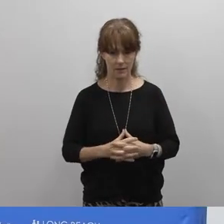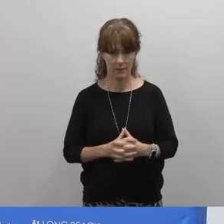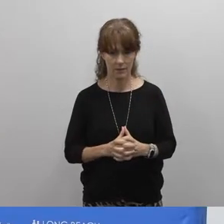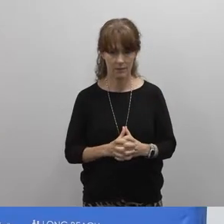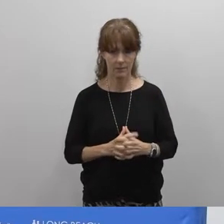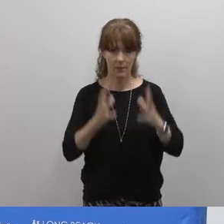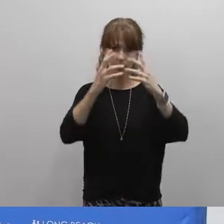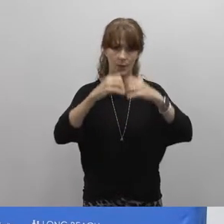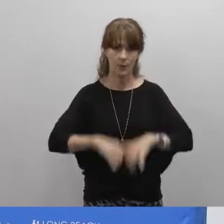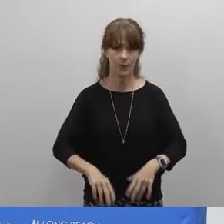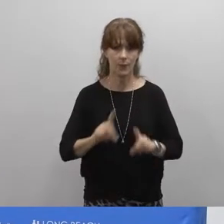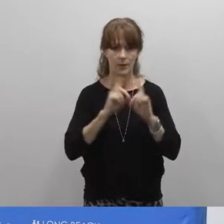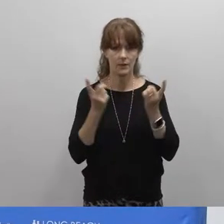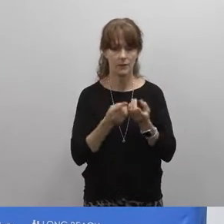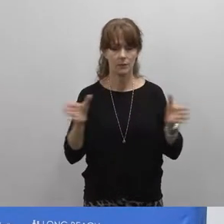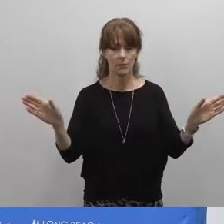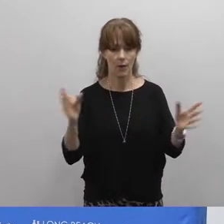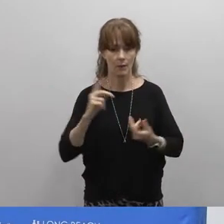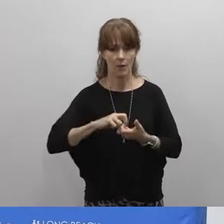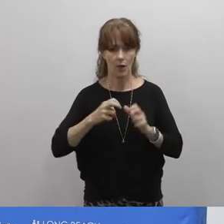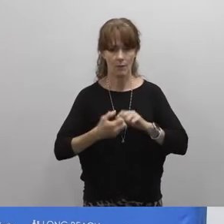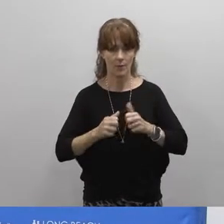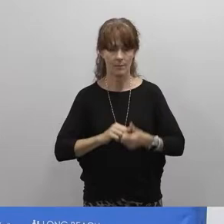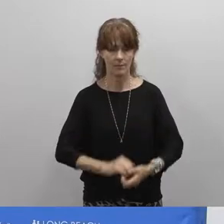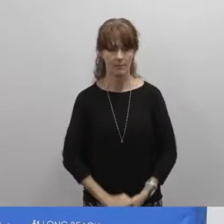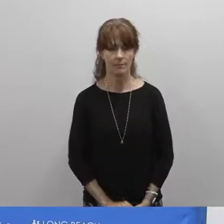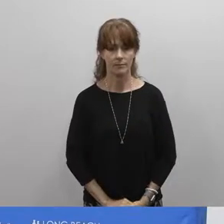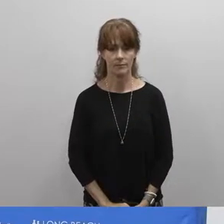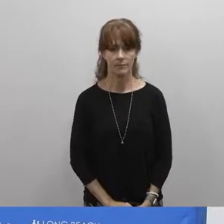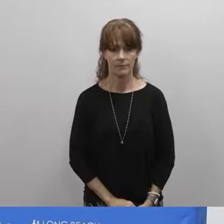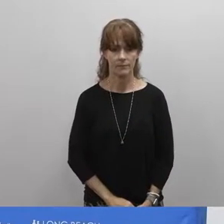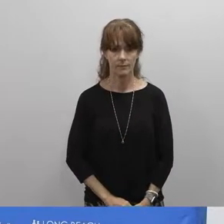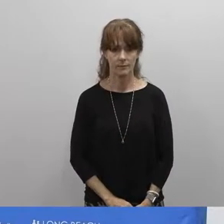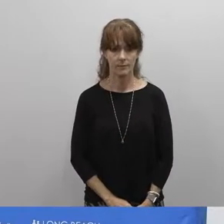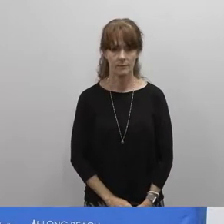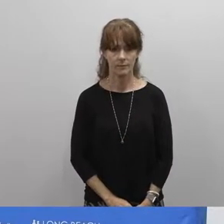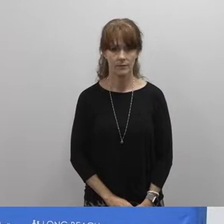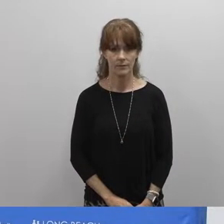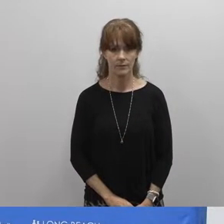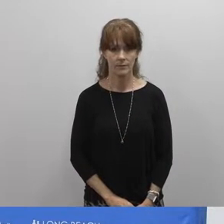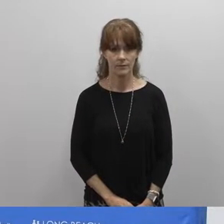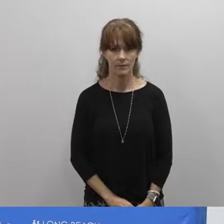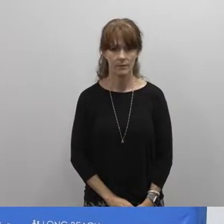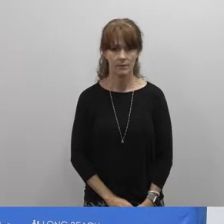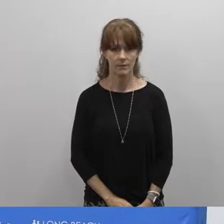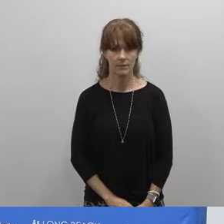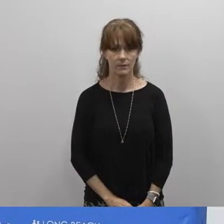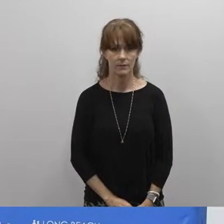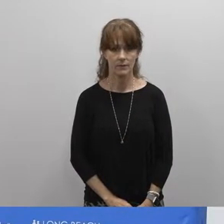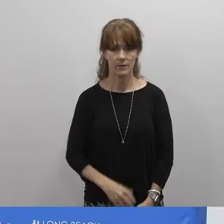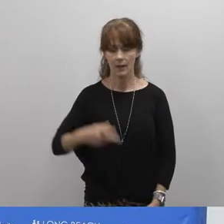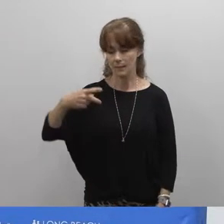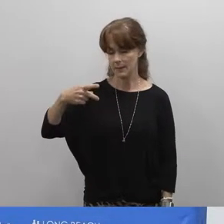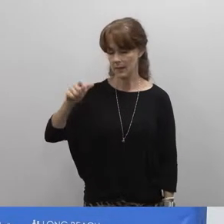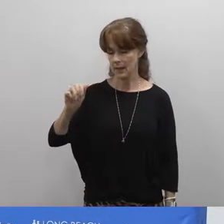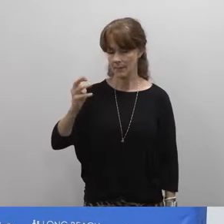district-wide program. Thank you. Thank you. Pamela